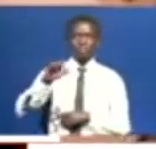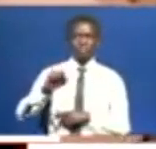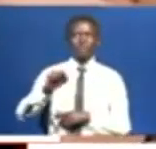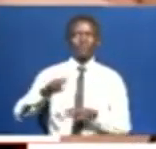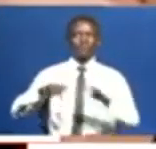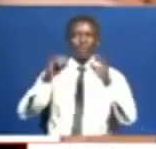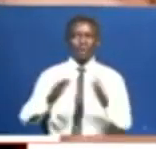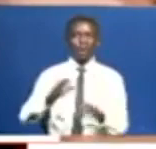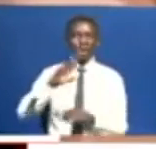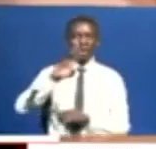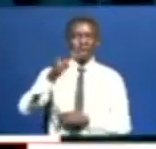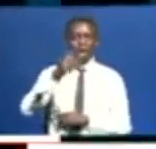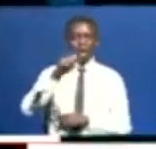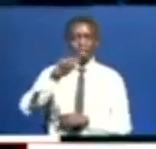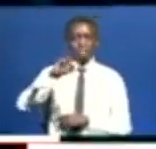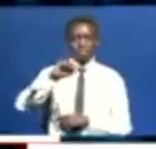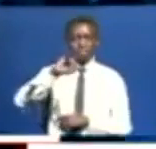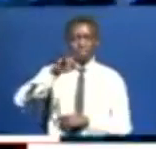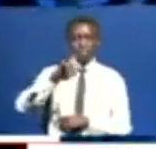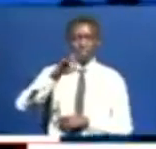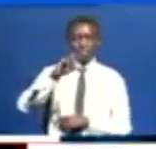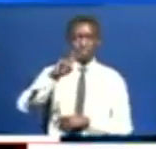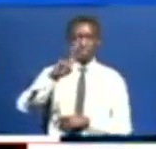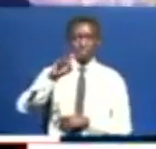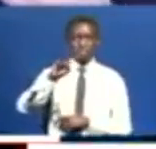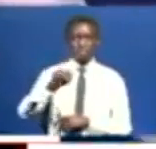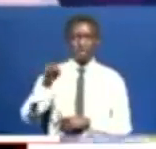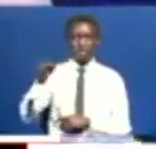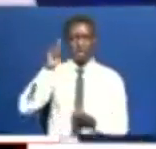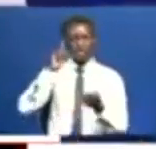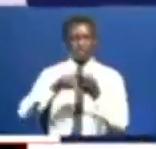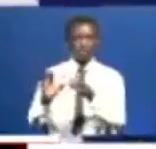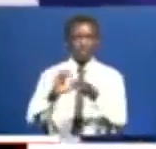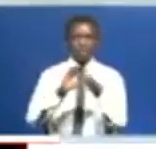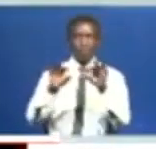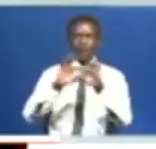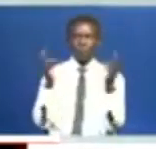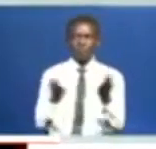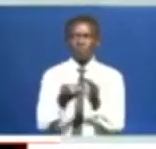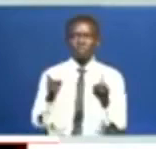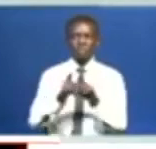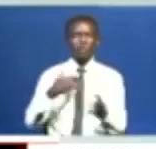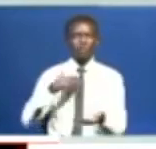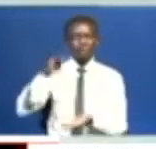Leaders at the ceremony reiterated the need to unite families to end global conflict and human suffering.